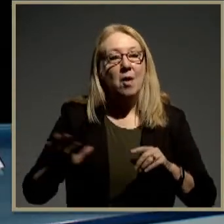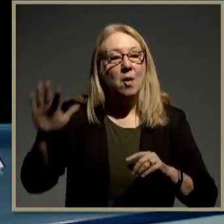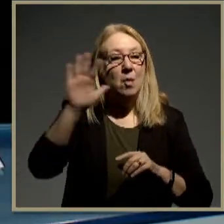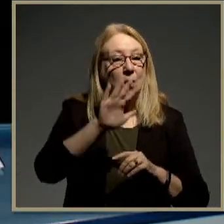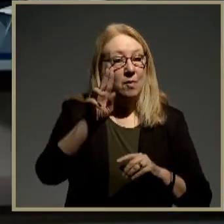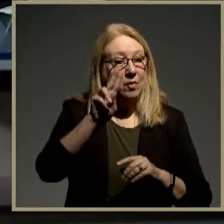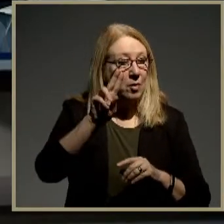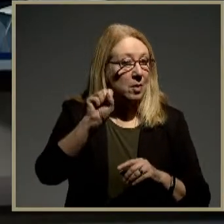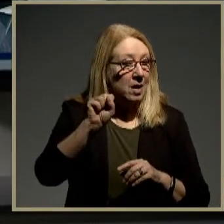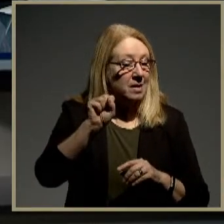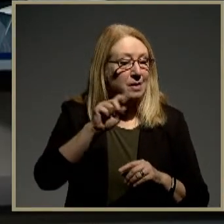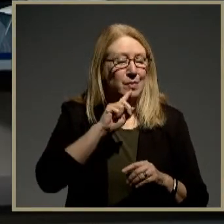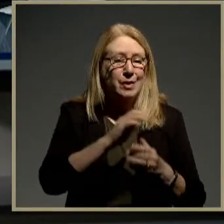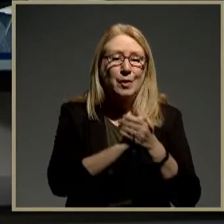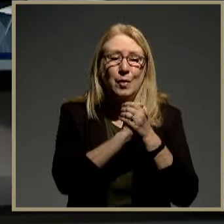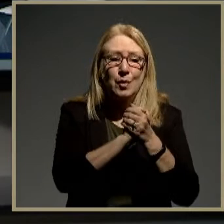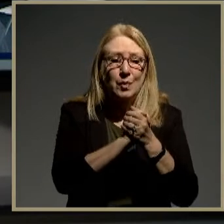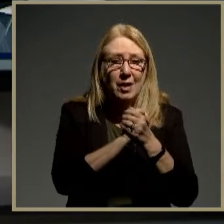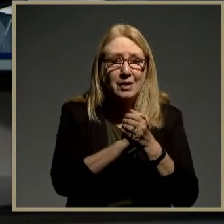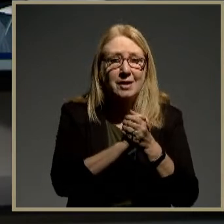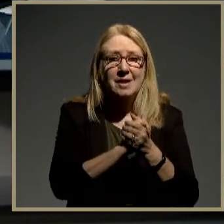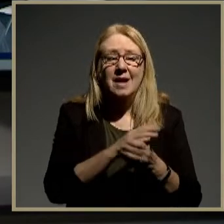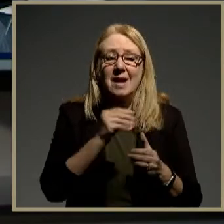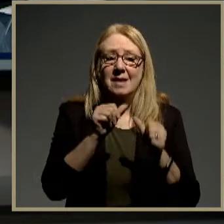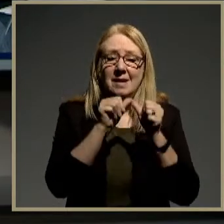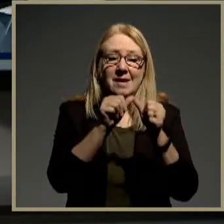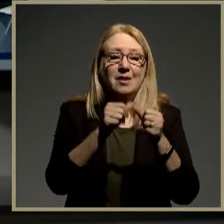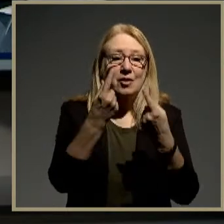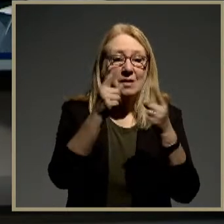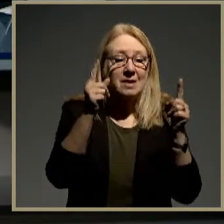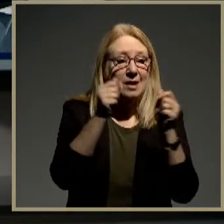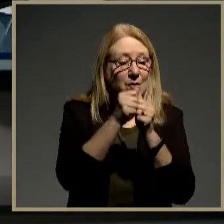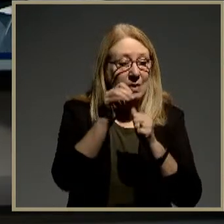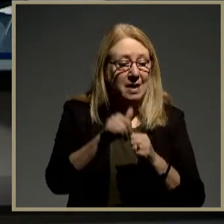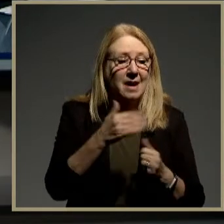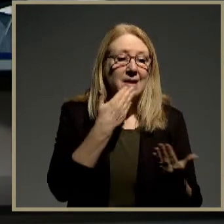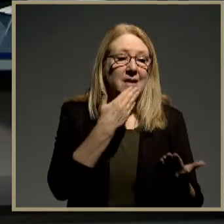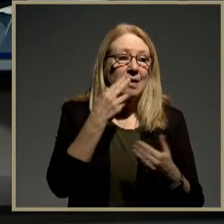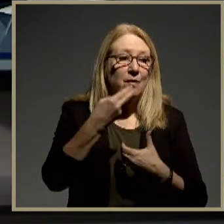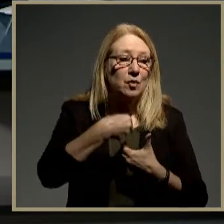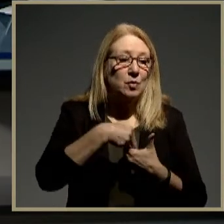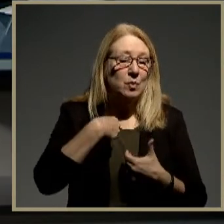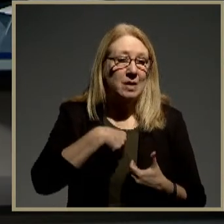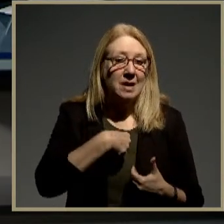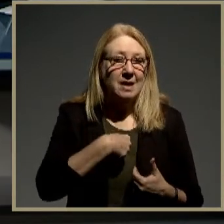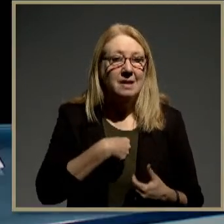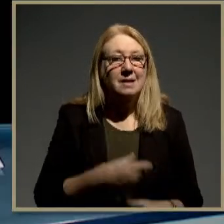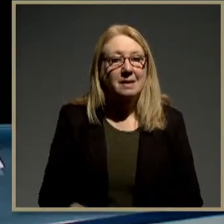So congratulations and continued success with this, and thanks for joining us. Bill Lewick.